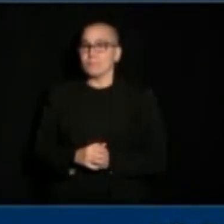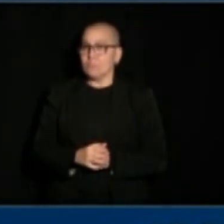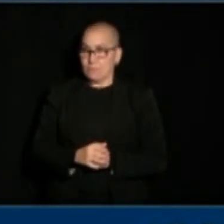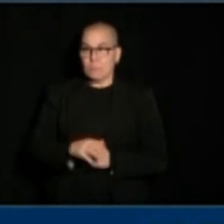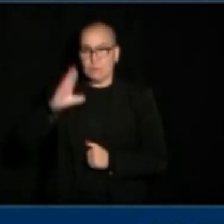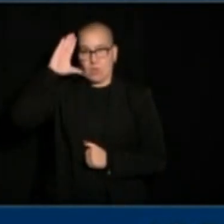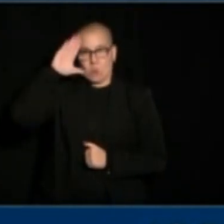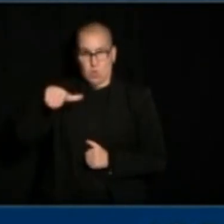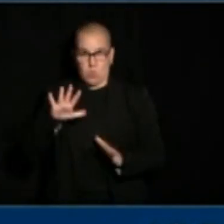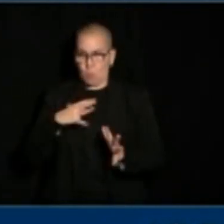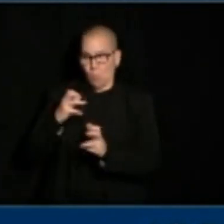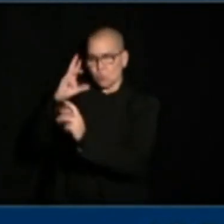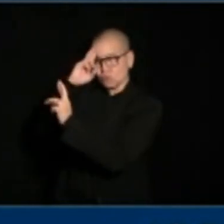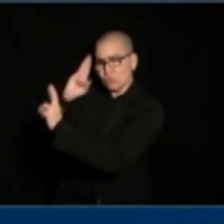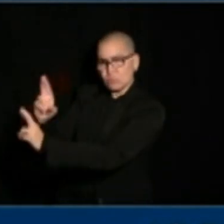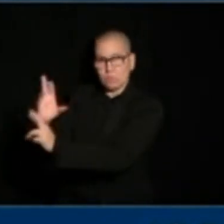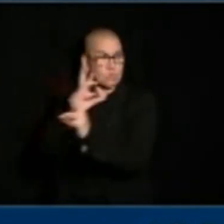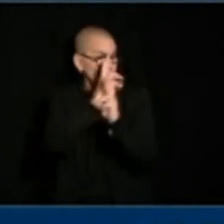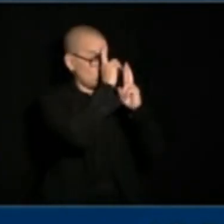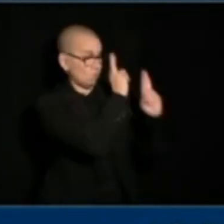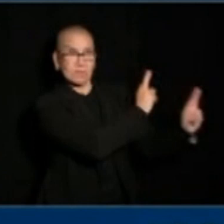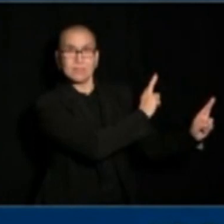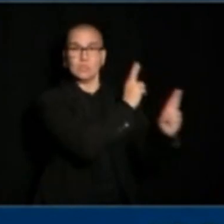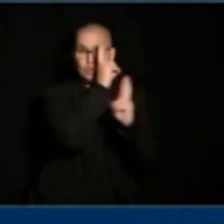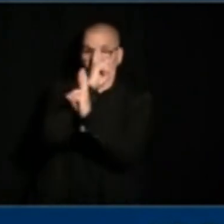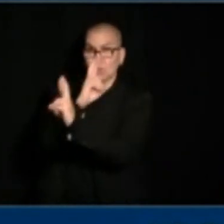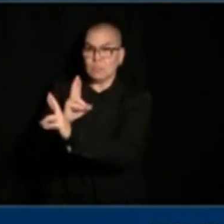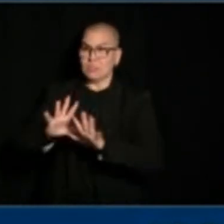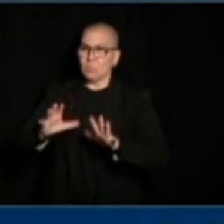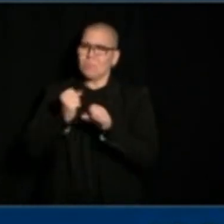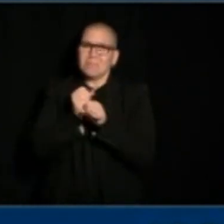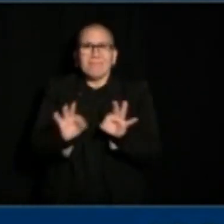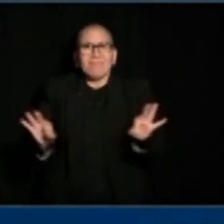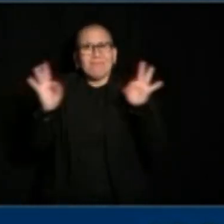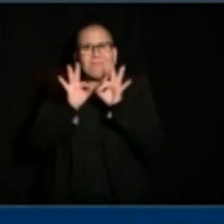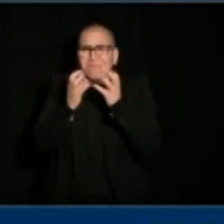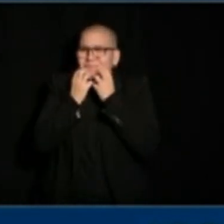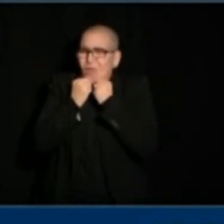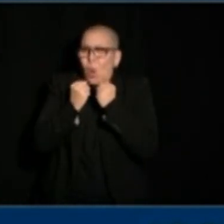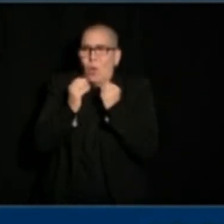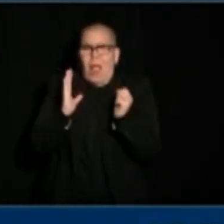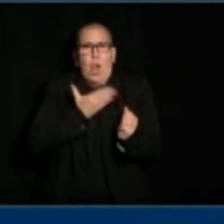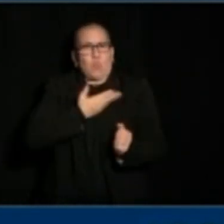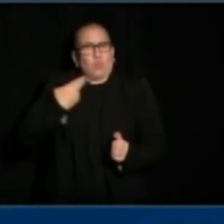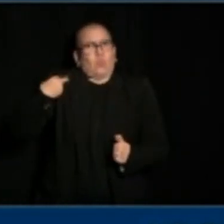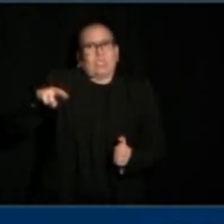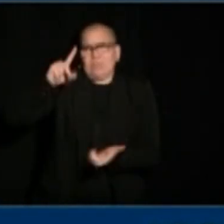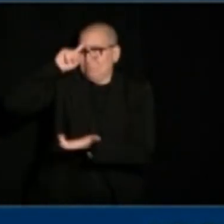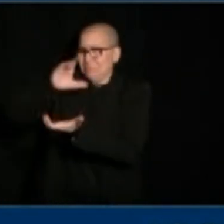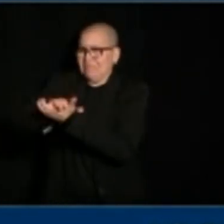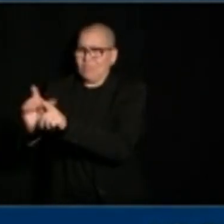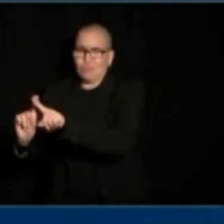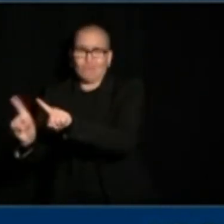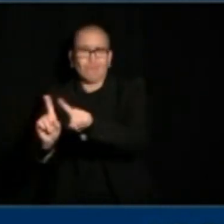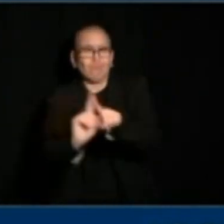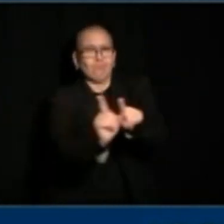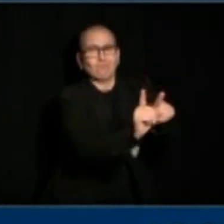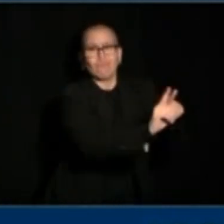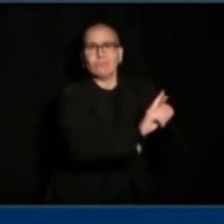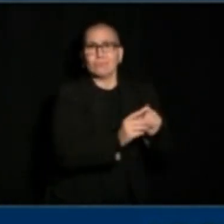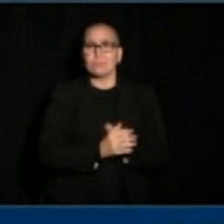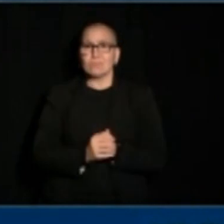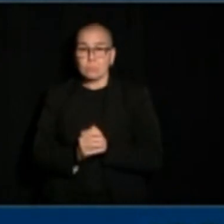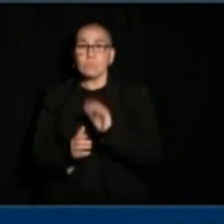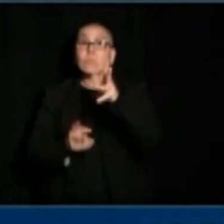respect is at the center of most of our most cherished beliefs in our religions. You can still go get a haircut if you need one, and